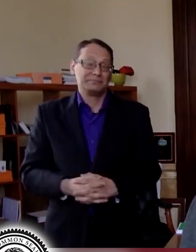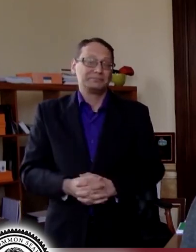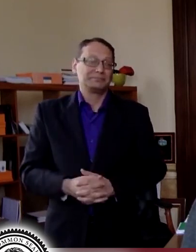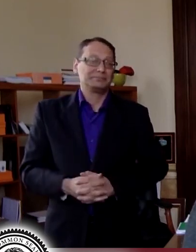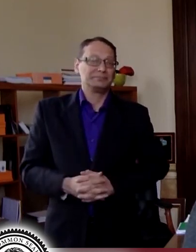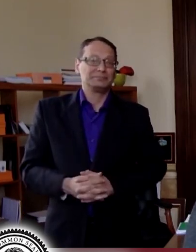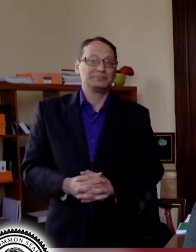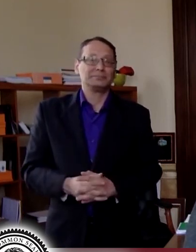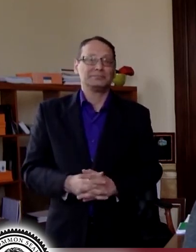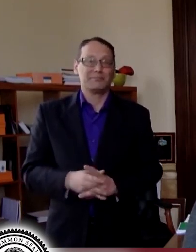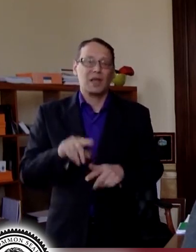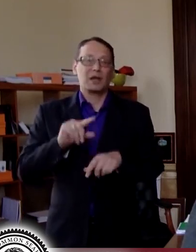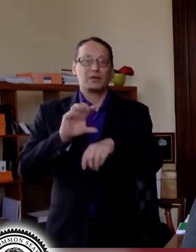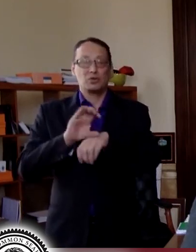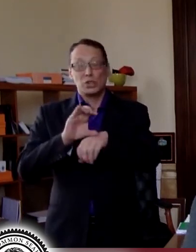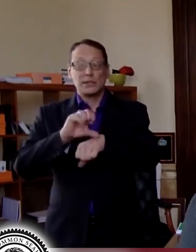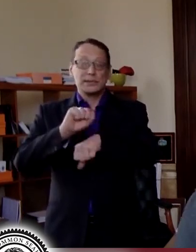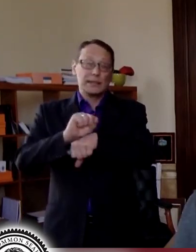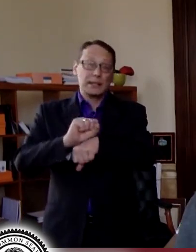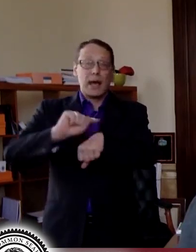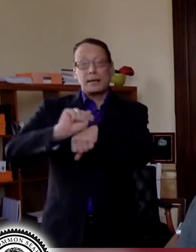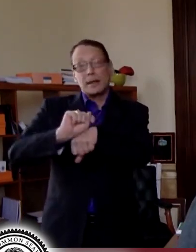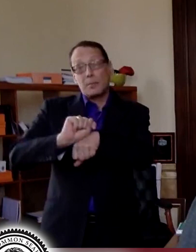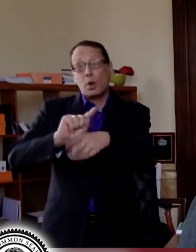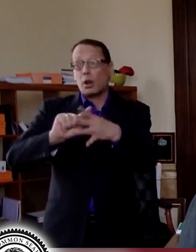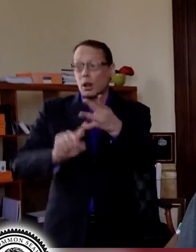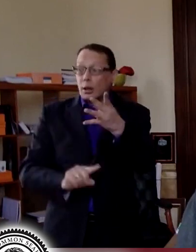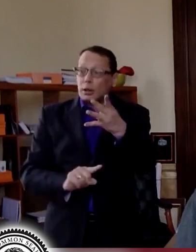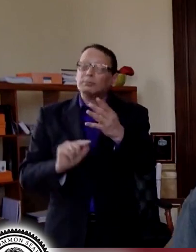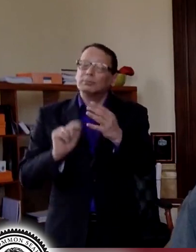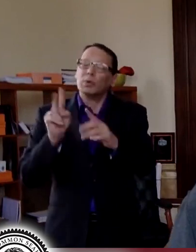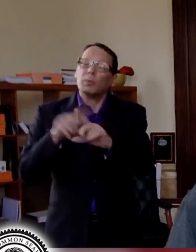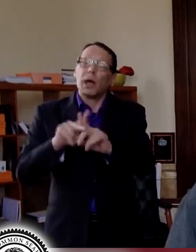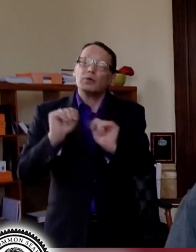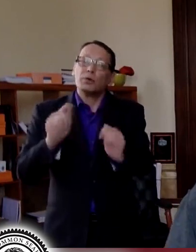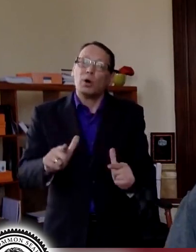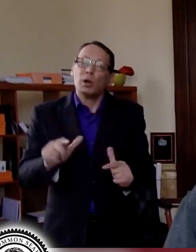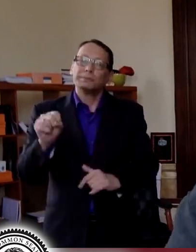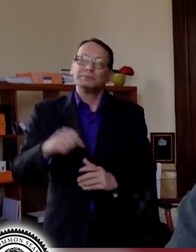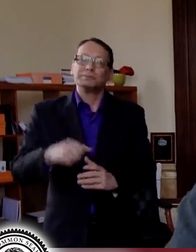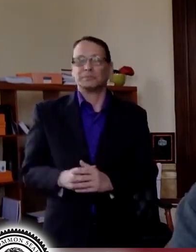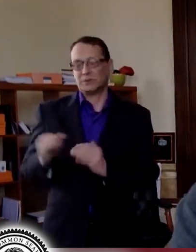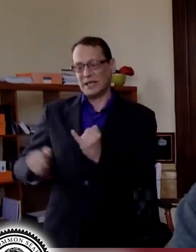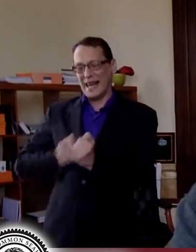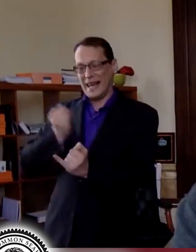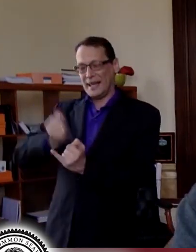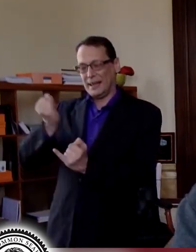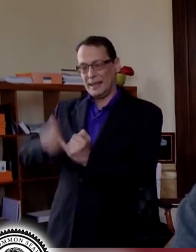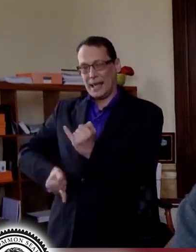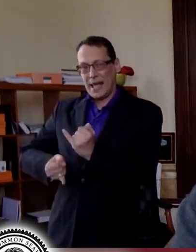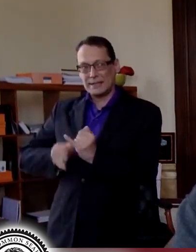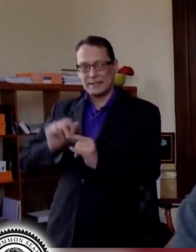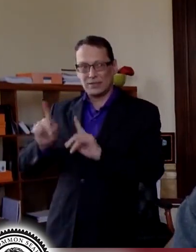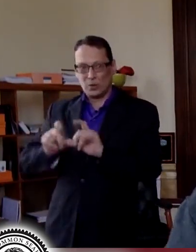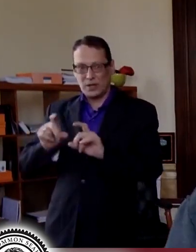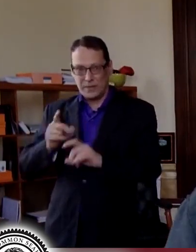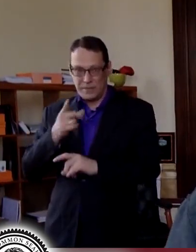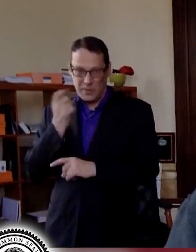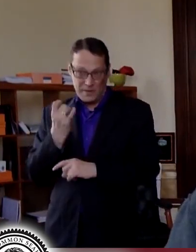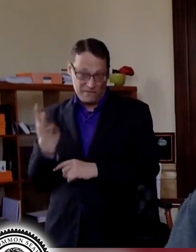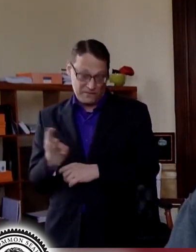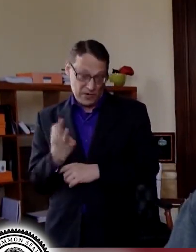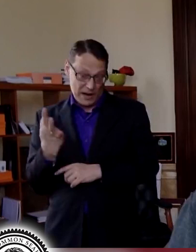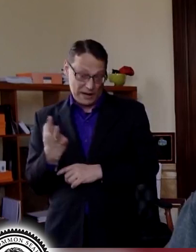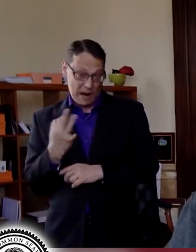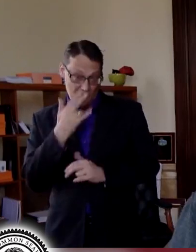For the churches, synagogues, temples, yes, it does apply. Last question. It's kind of, because it's Friday, can it